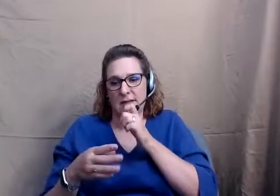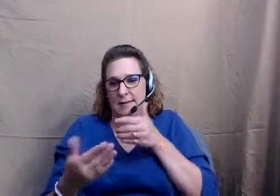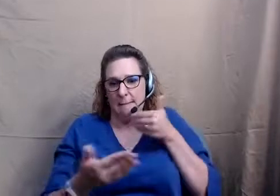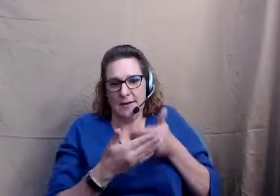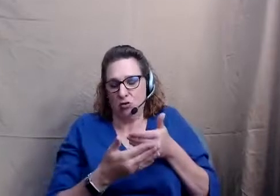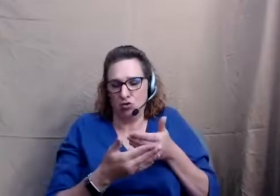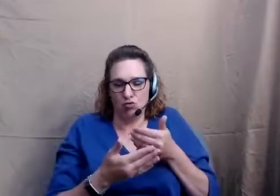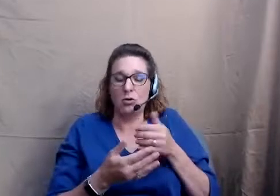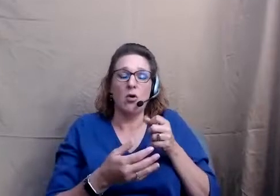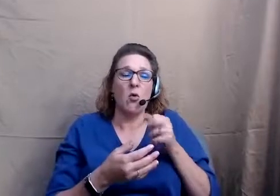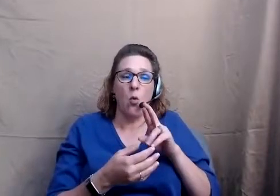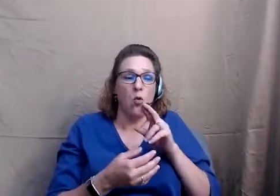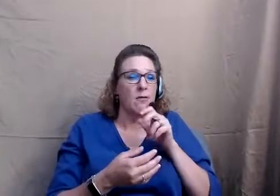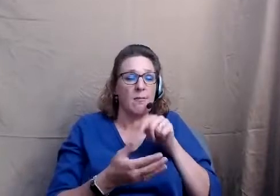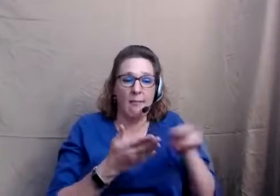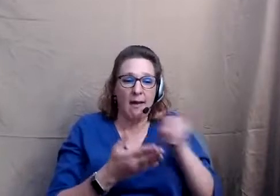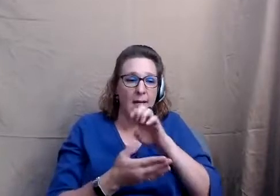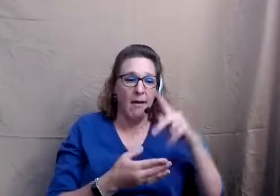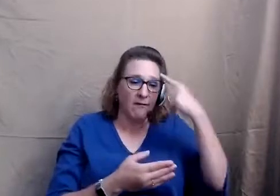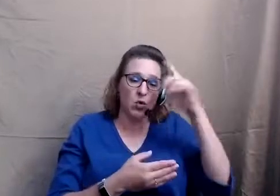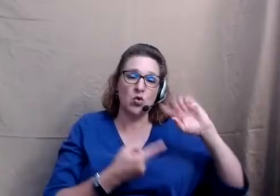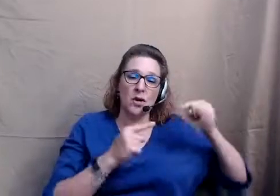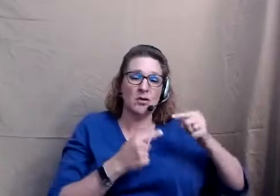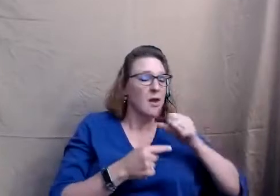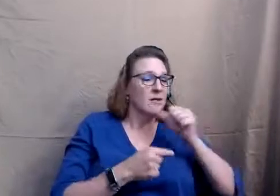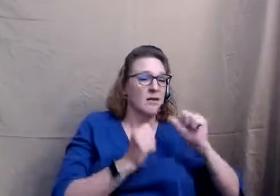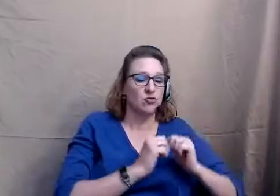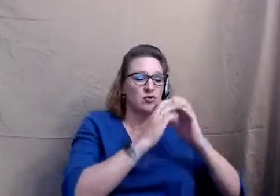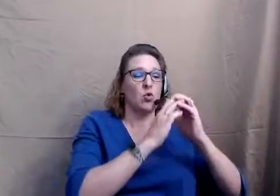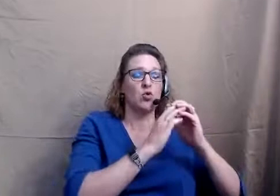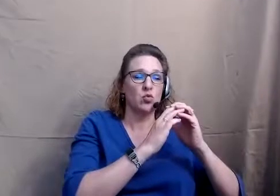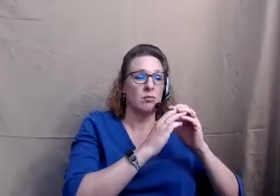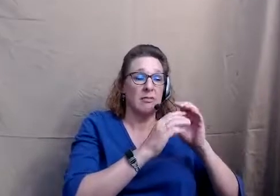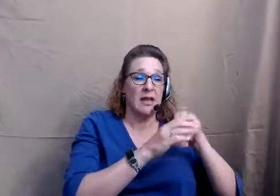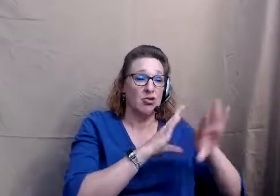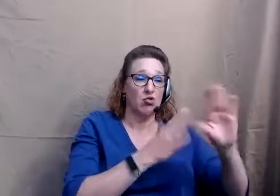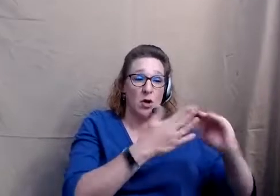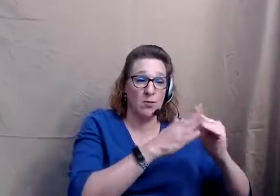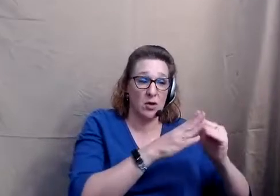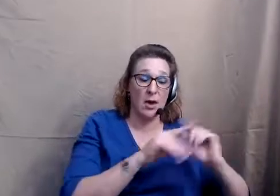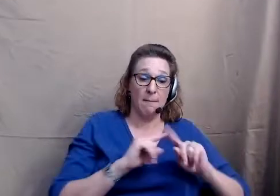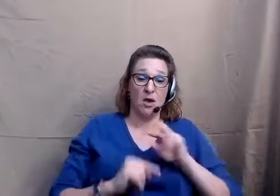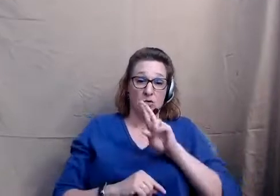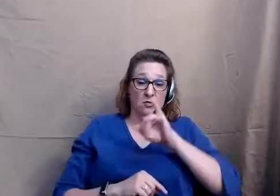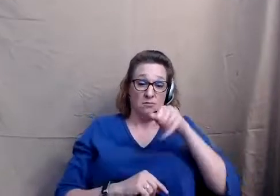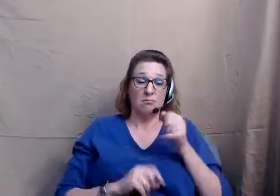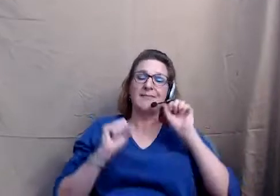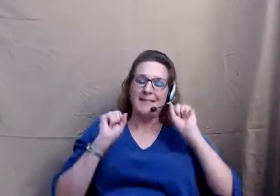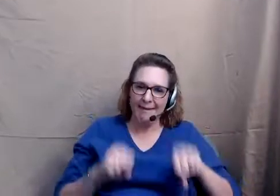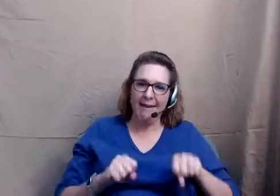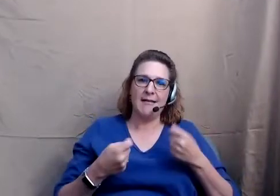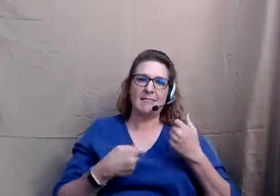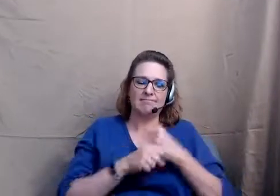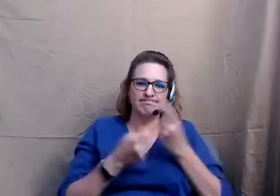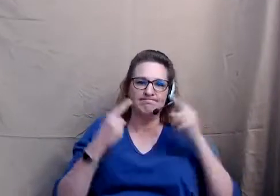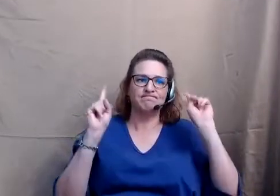you've suffered. And it doesn't necessarily restore you in the eyes of the rest of your community. But restorative justice can do all of that. So you can think